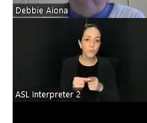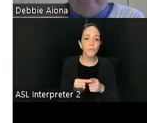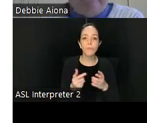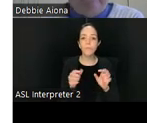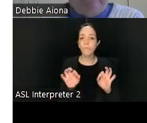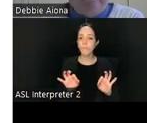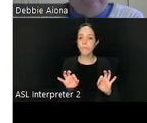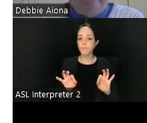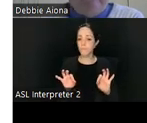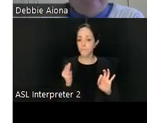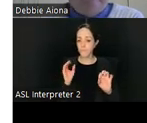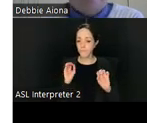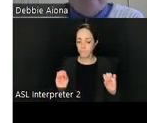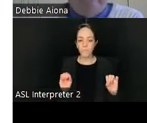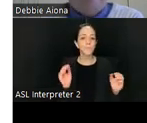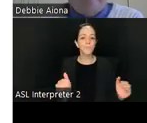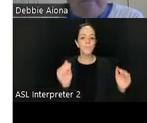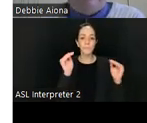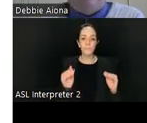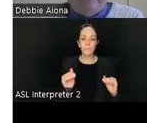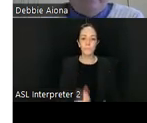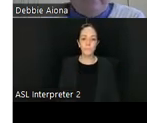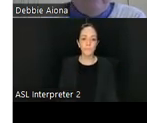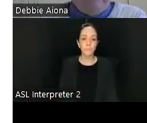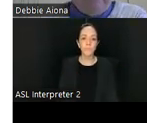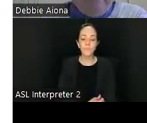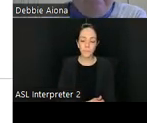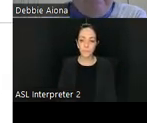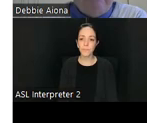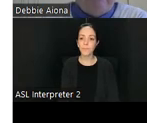Okay. All right. Can we move on? All right, yes. Let's go.